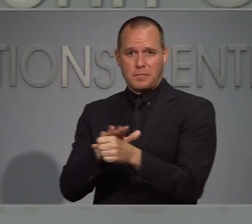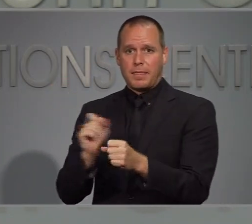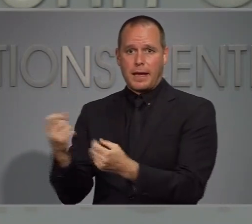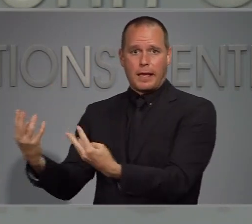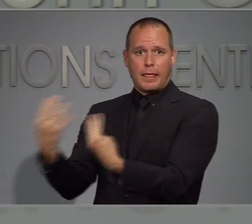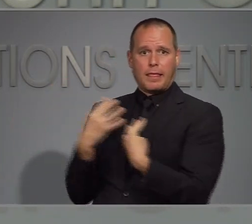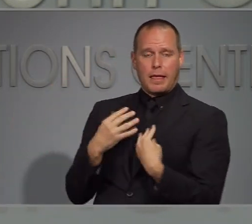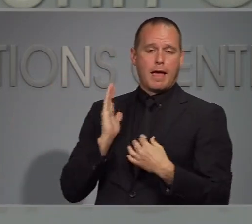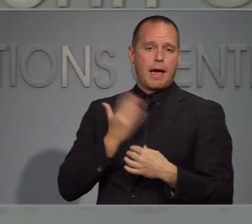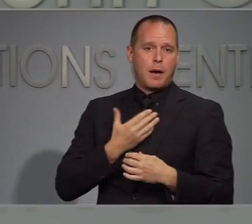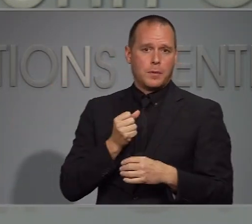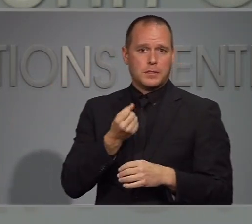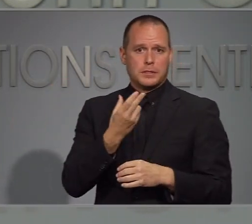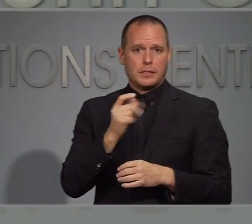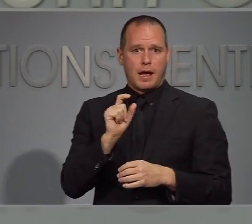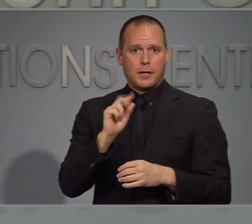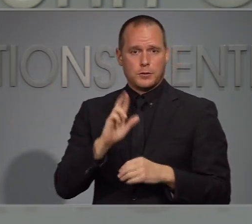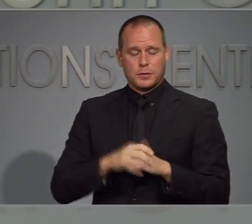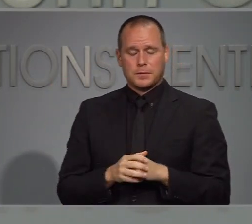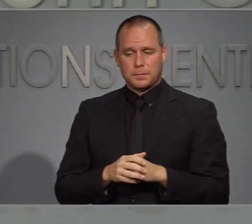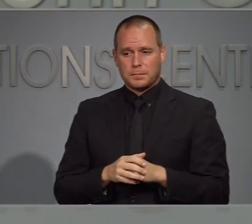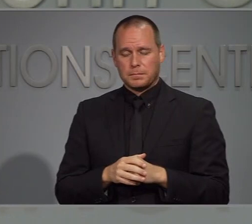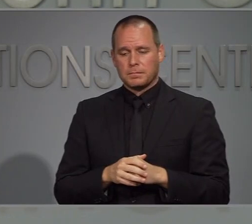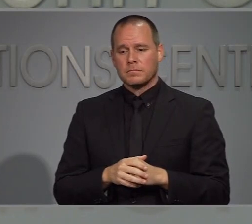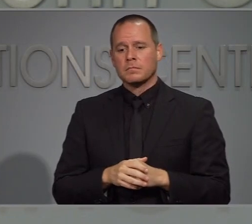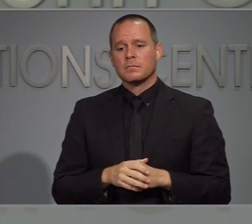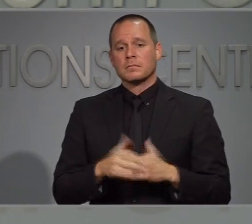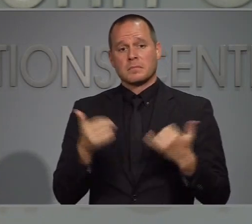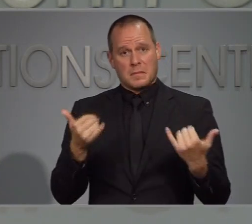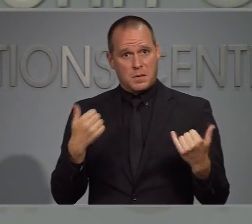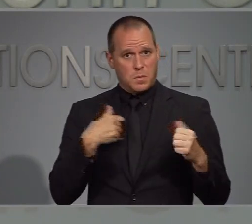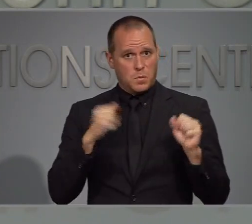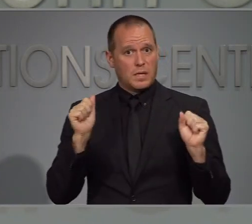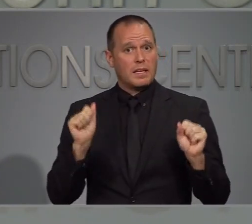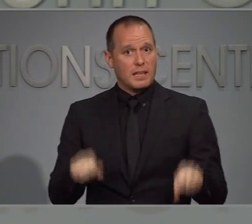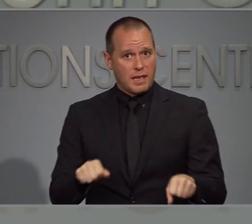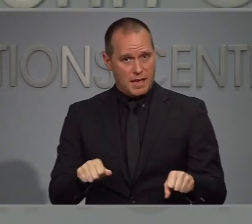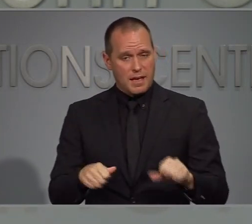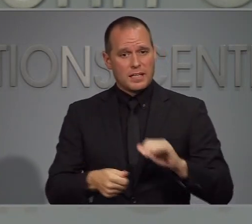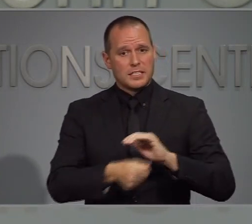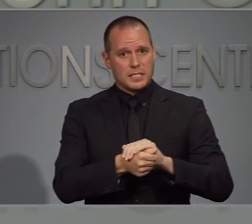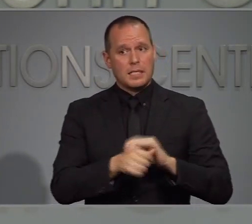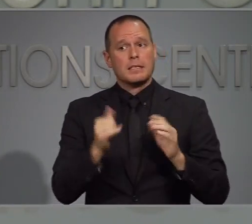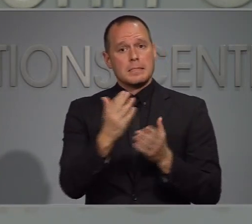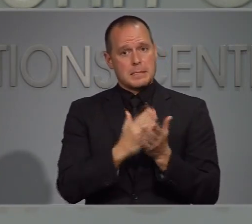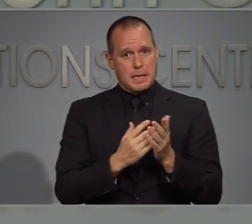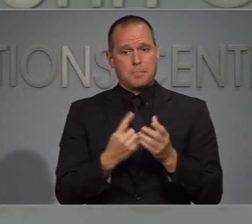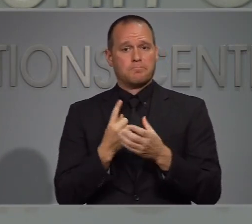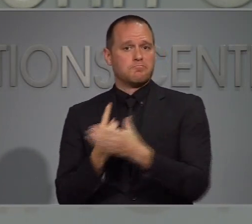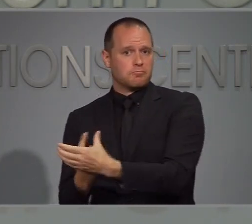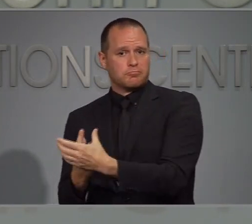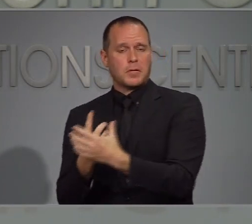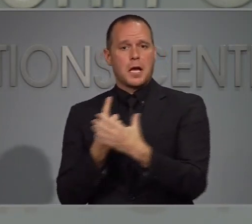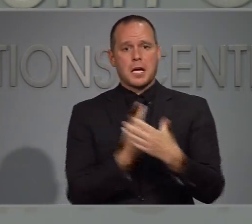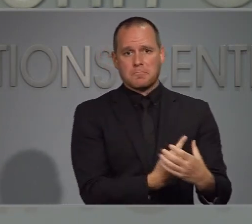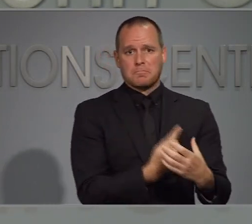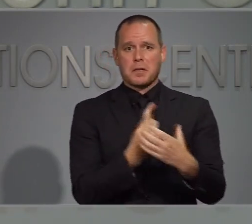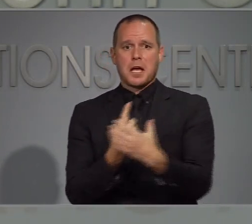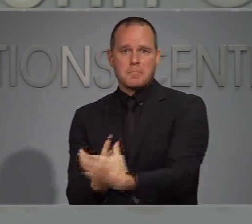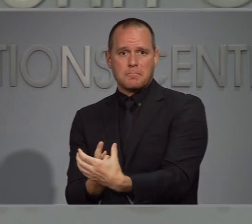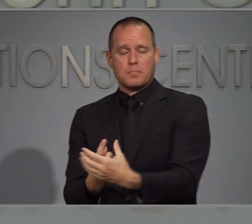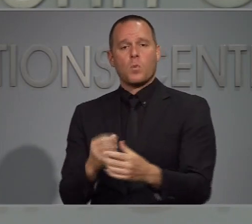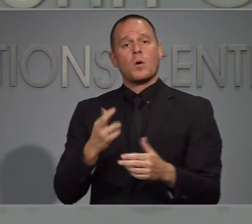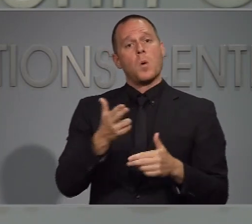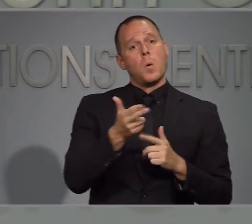now, we have the opportunity to shelter via the non-congregate shelters, which we would put people into